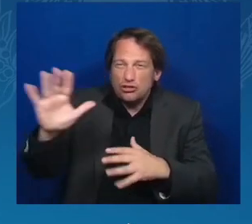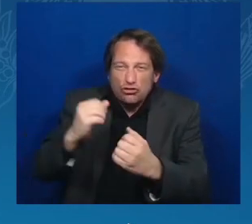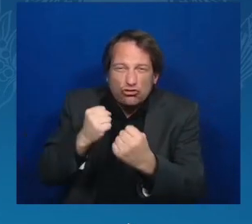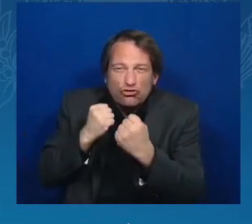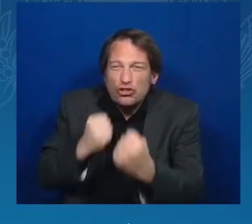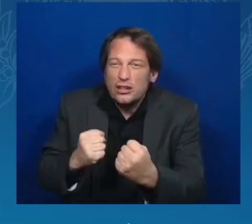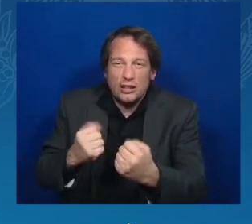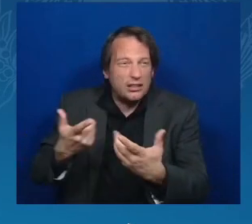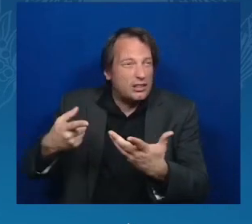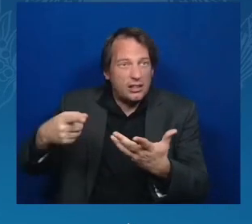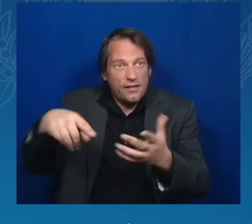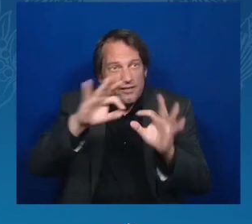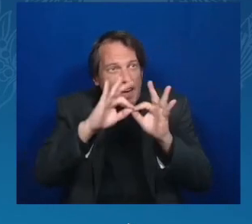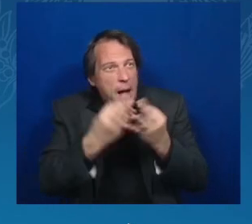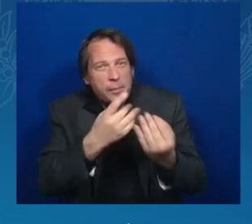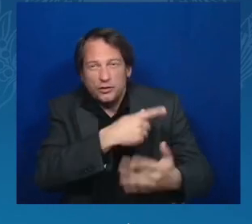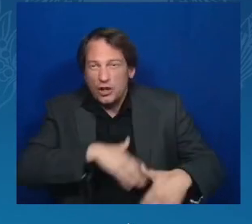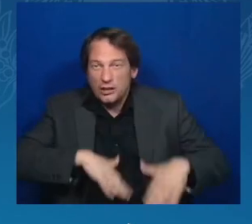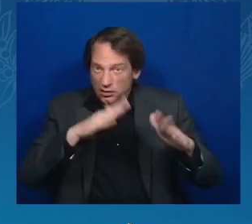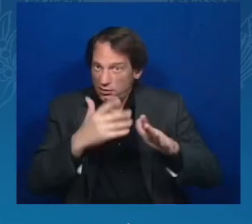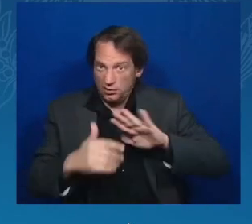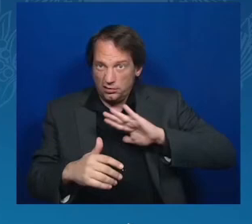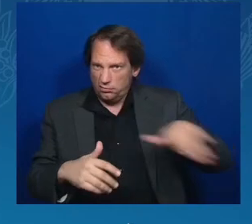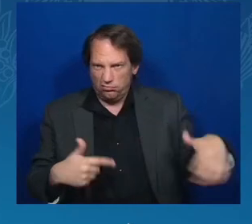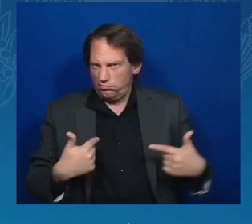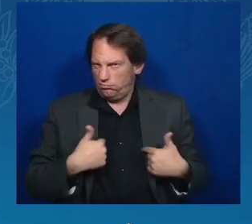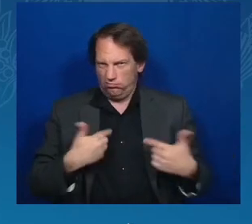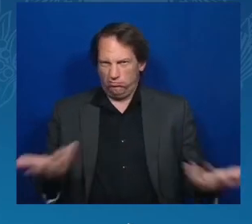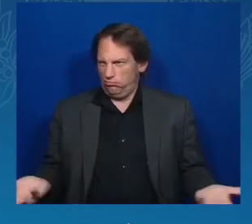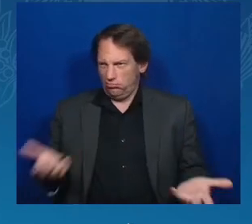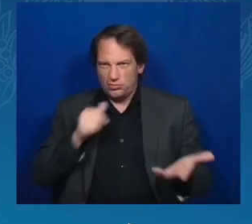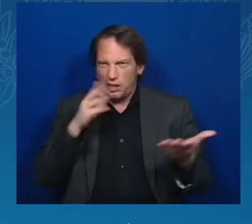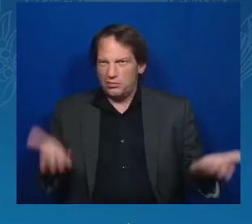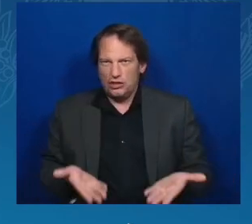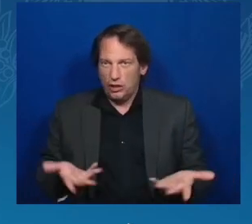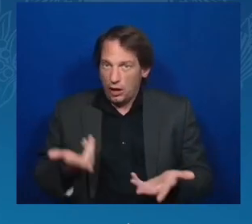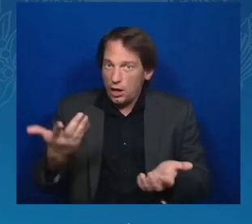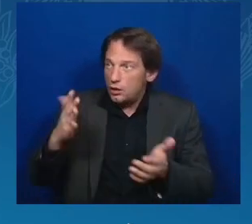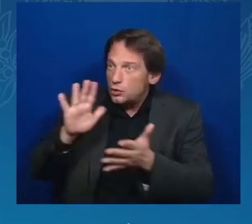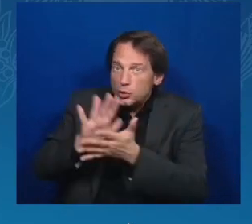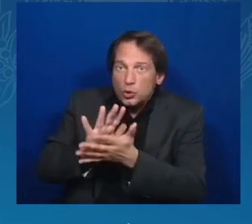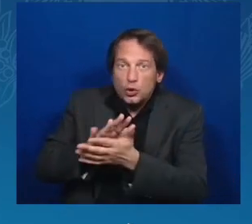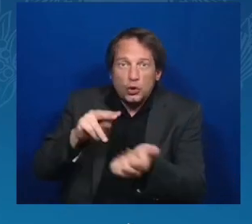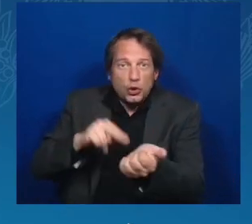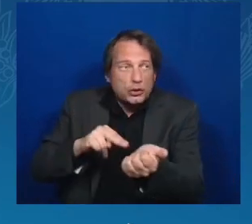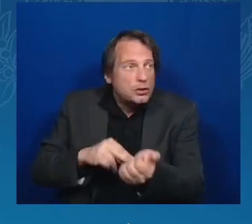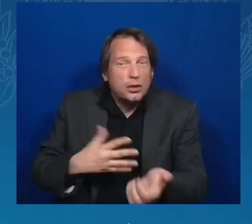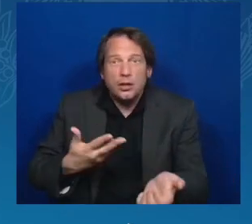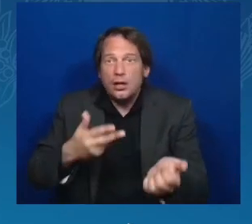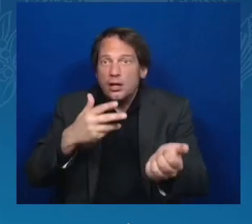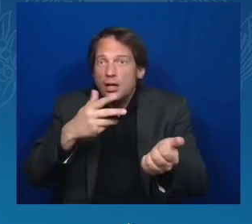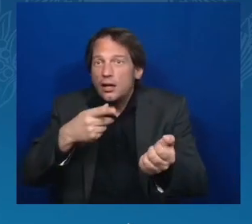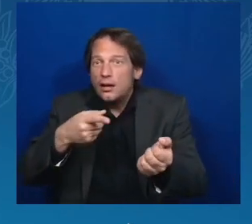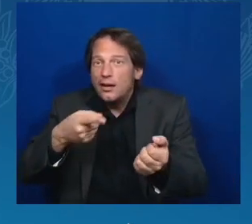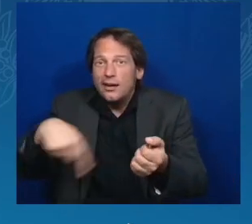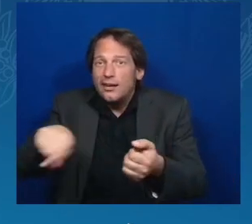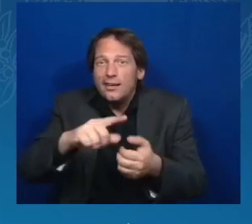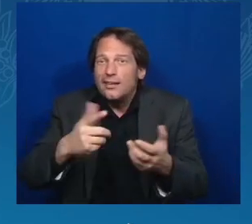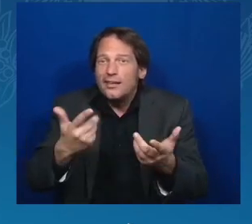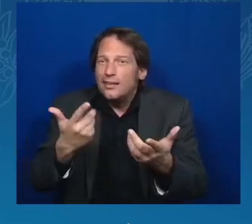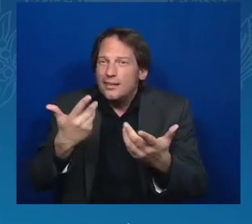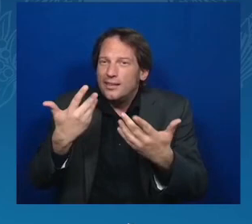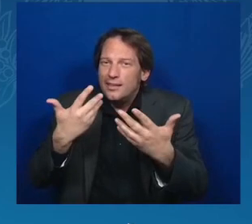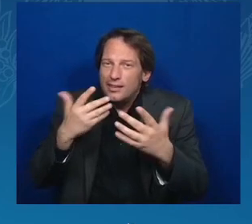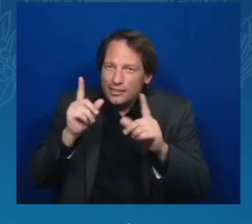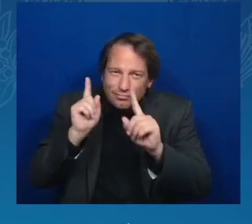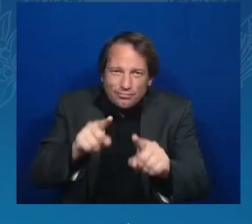had the good fortune of being attending schools where there was a school nurse. But sadly, we have